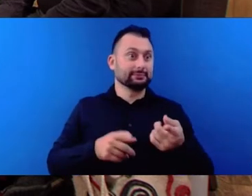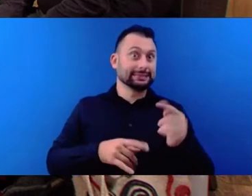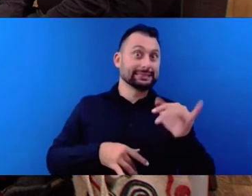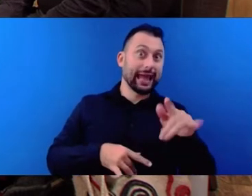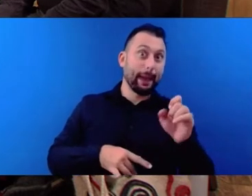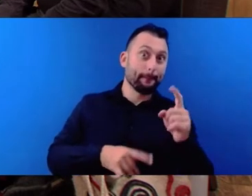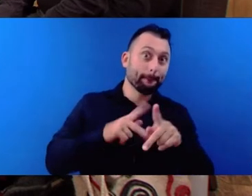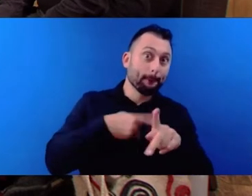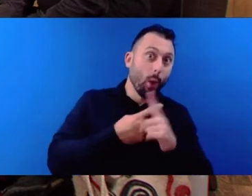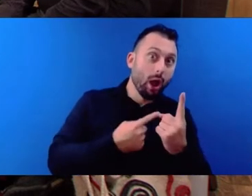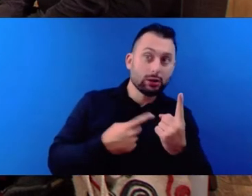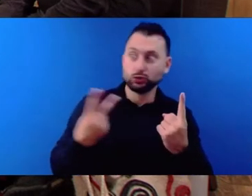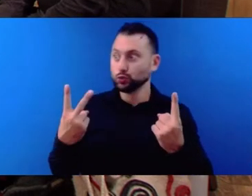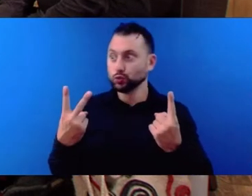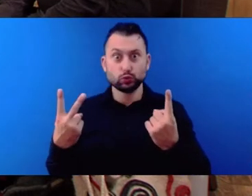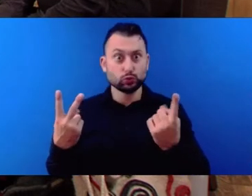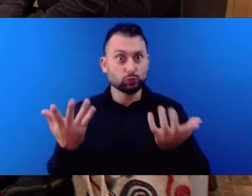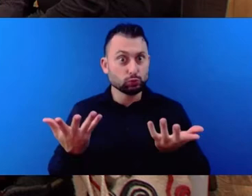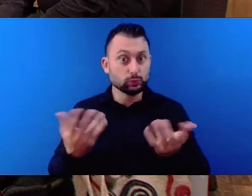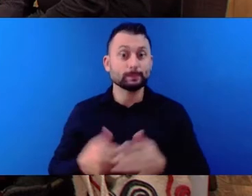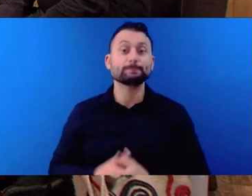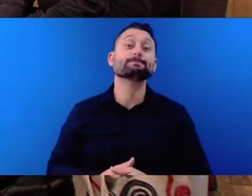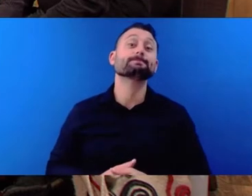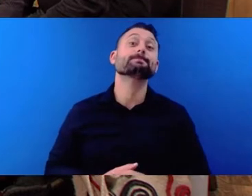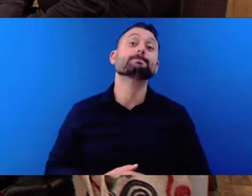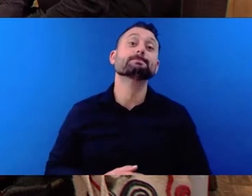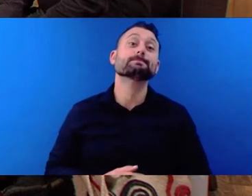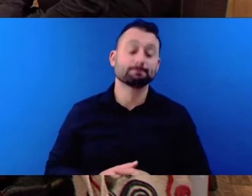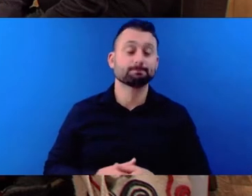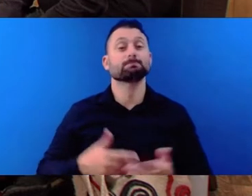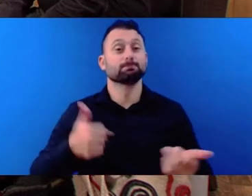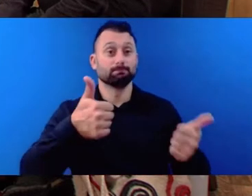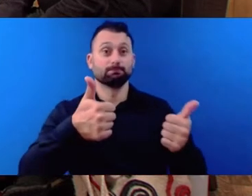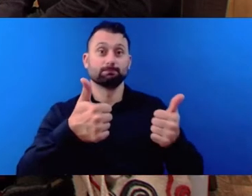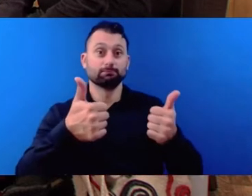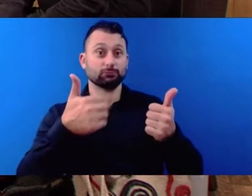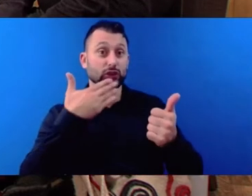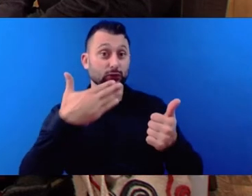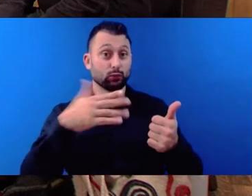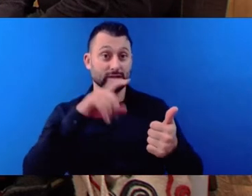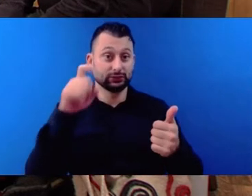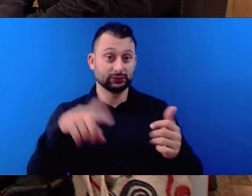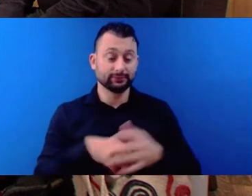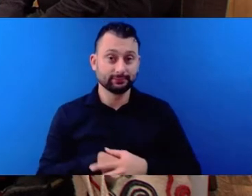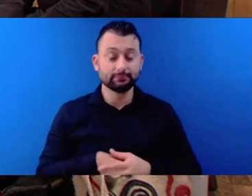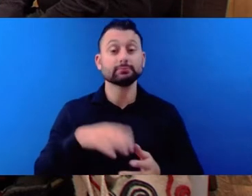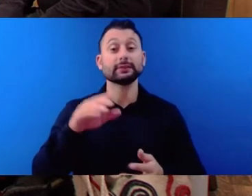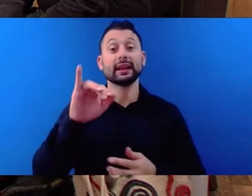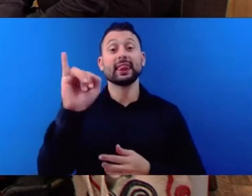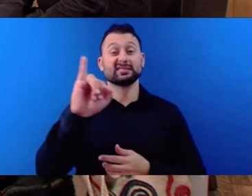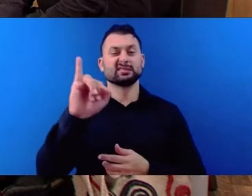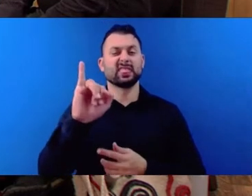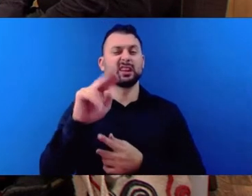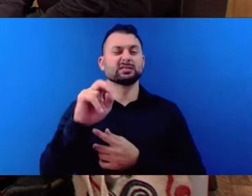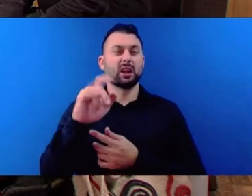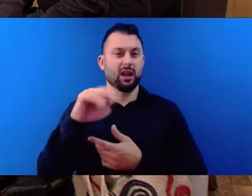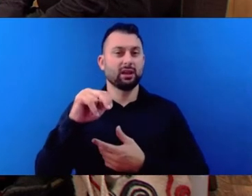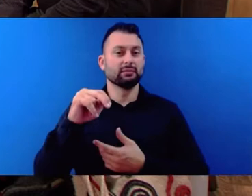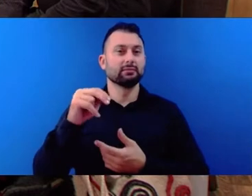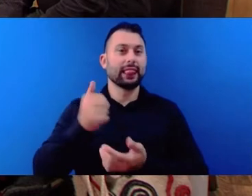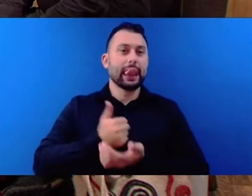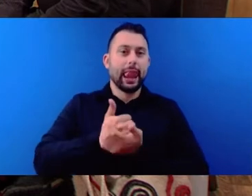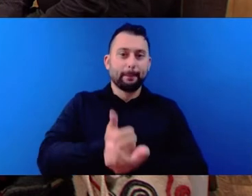with insulin in the body, whether or not you make enough or you're responding to it like you should, the treatment is